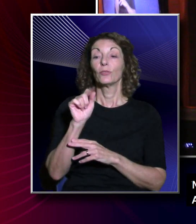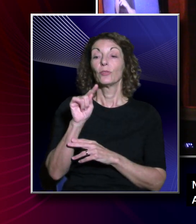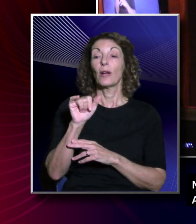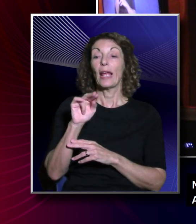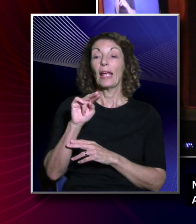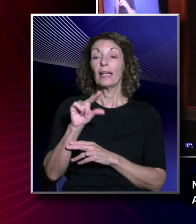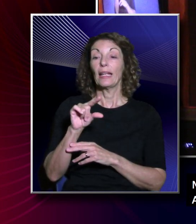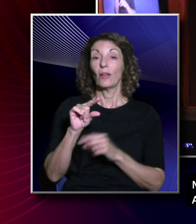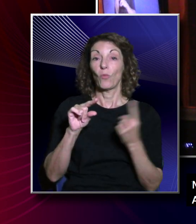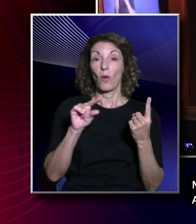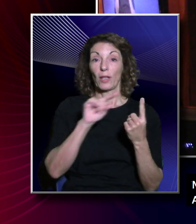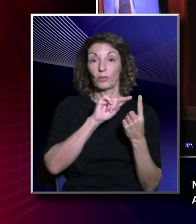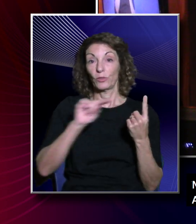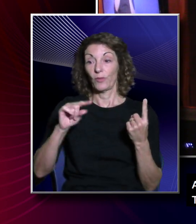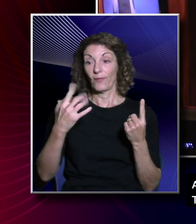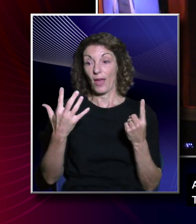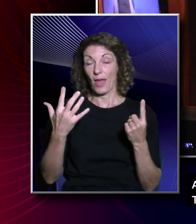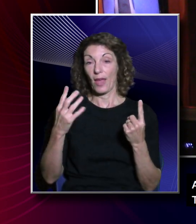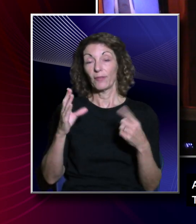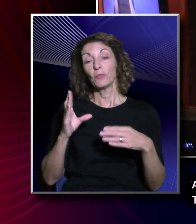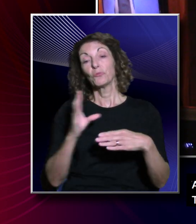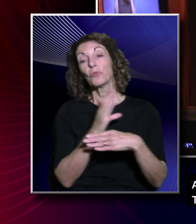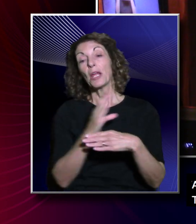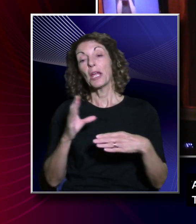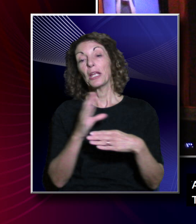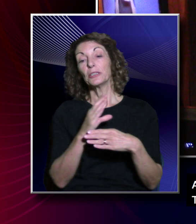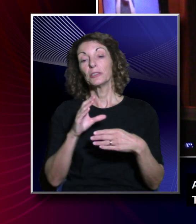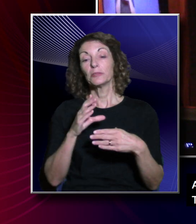5 ranged between